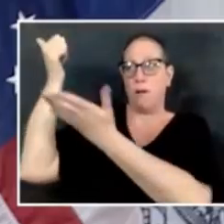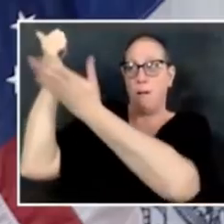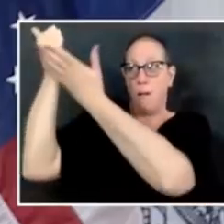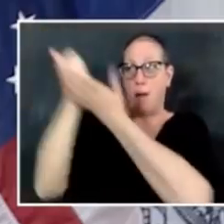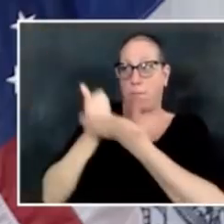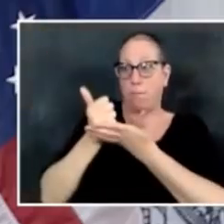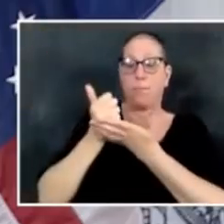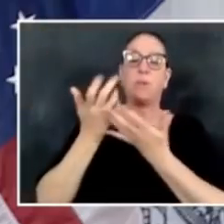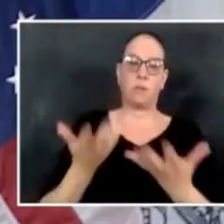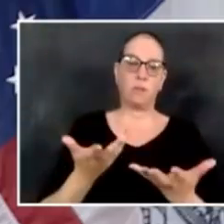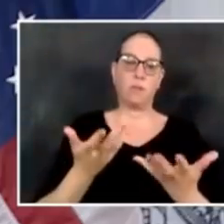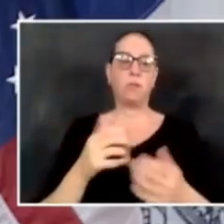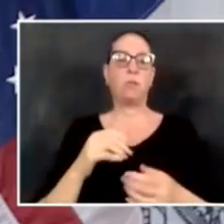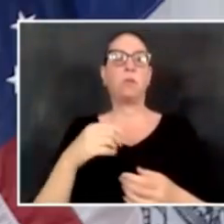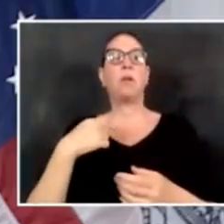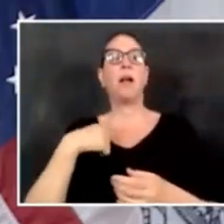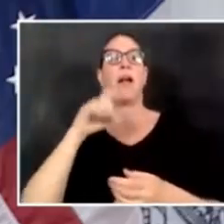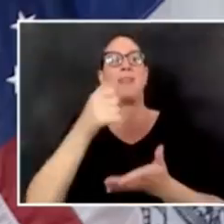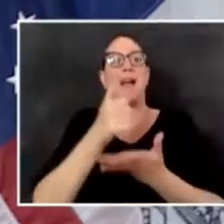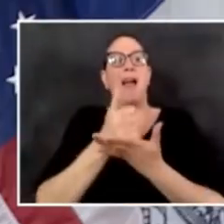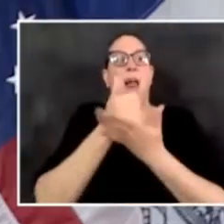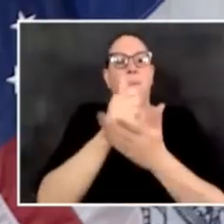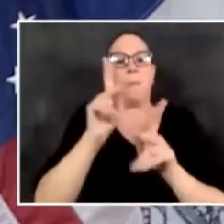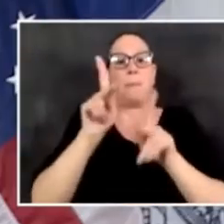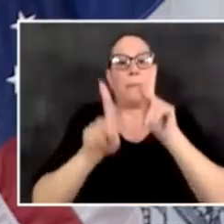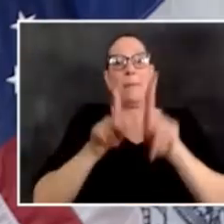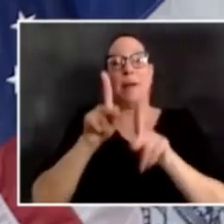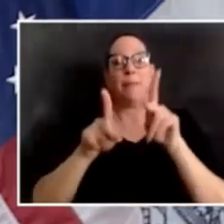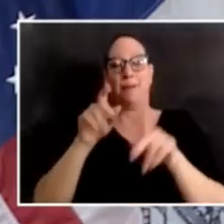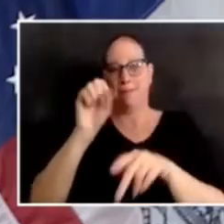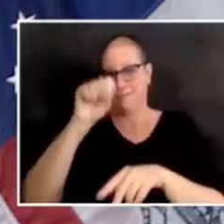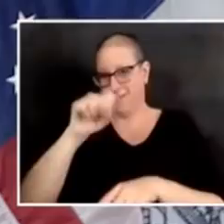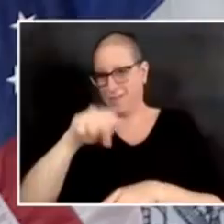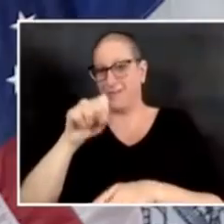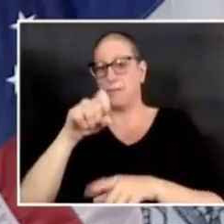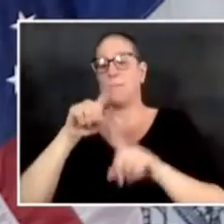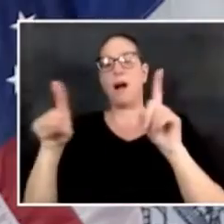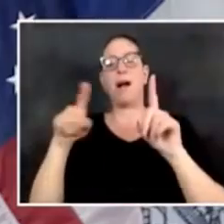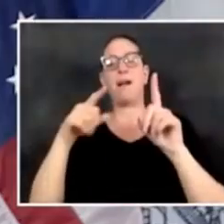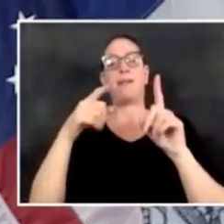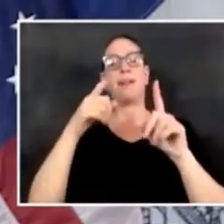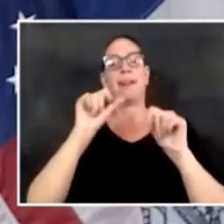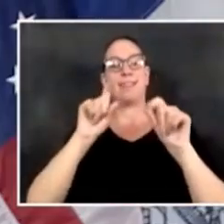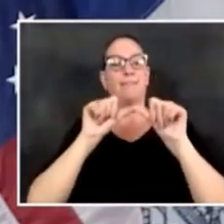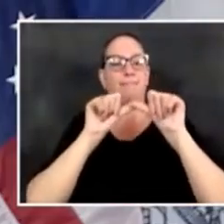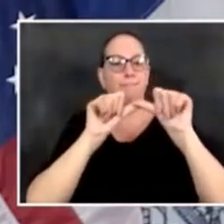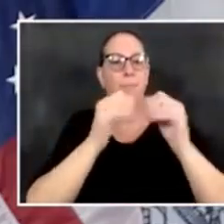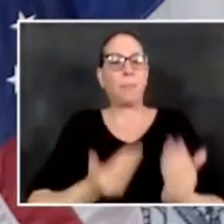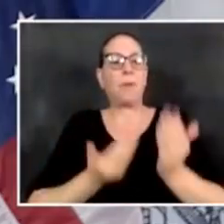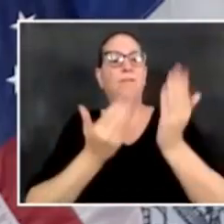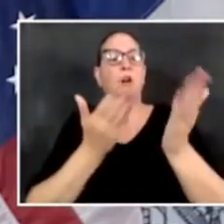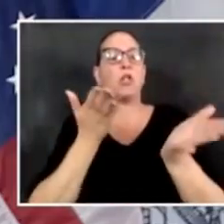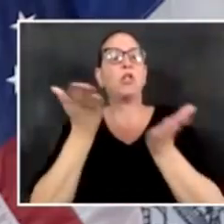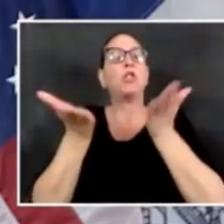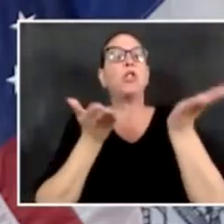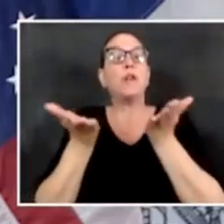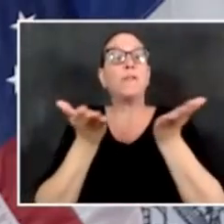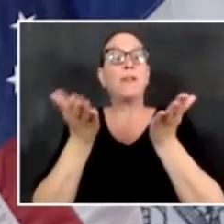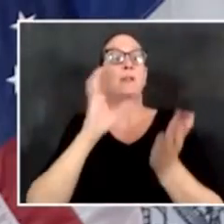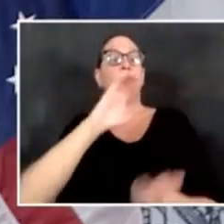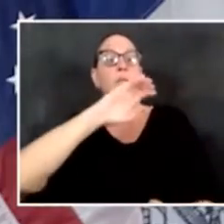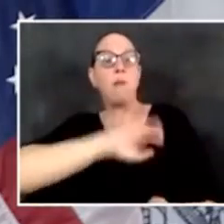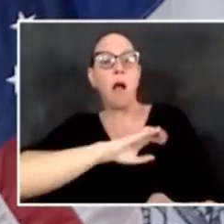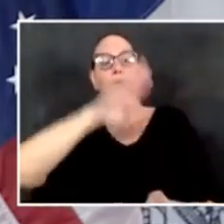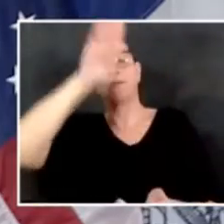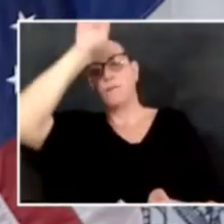providing everything that people need in this city. So I think job one is to get that federal support. Job one is to make